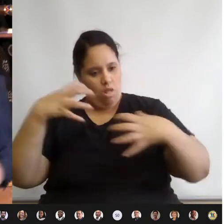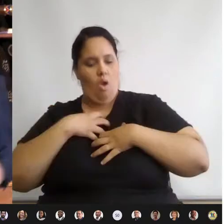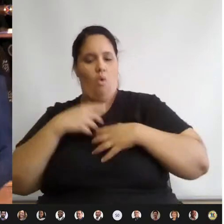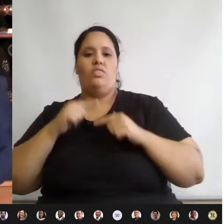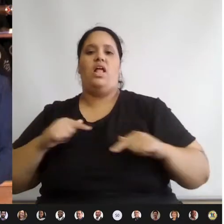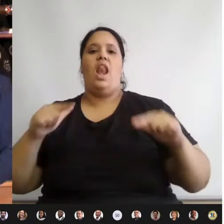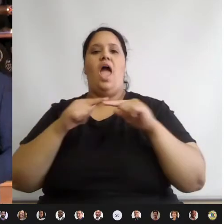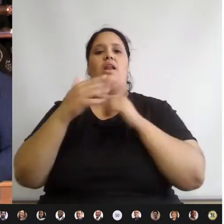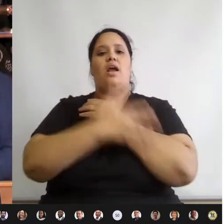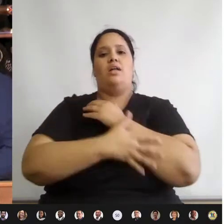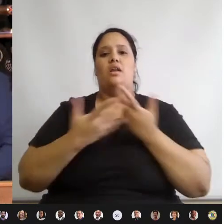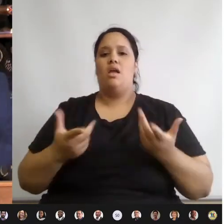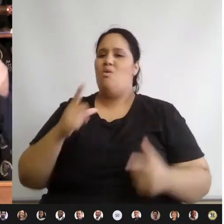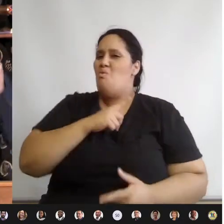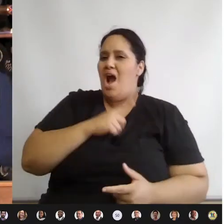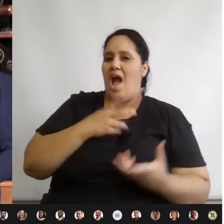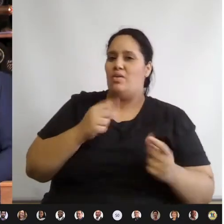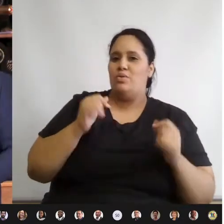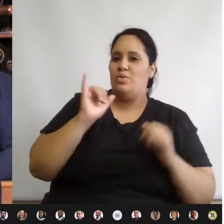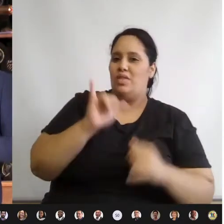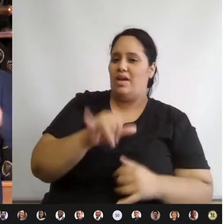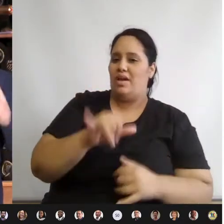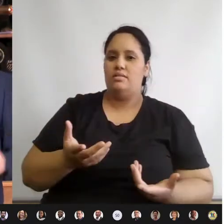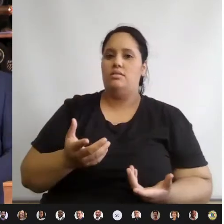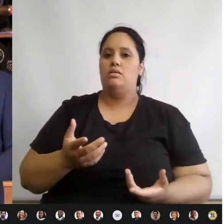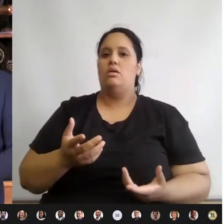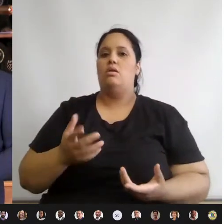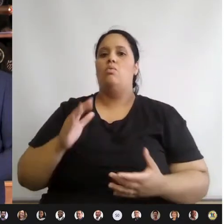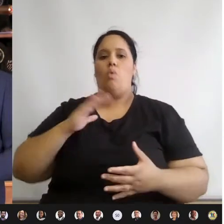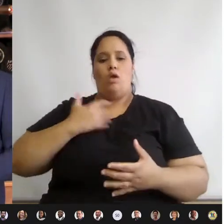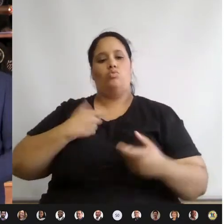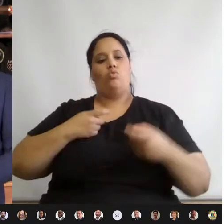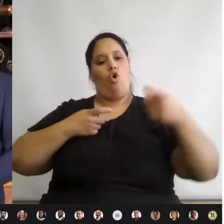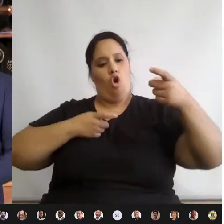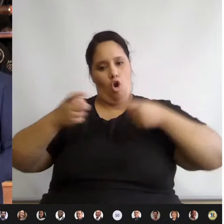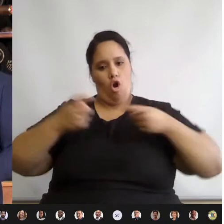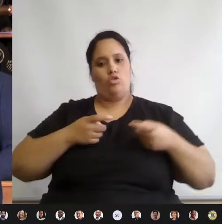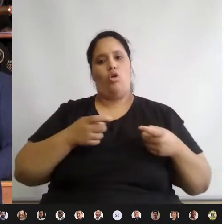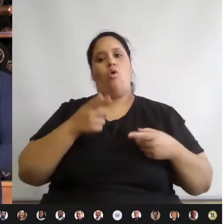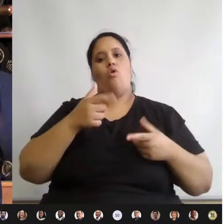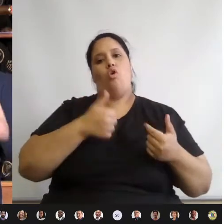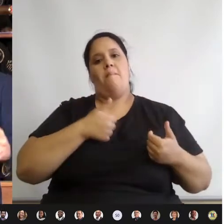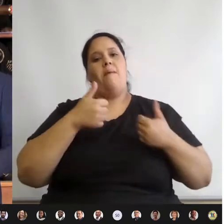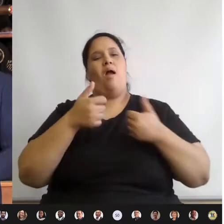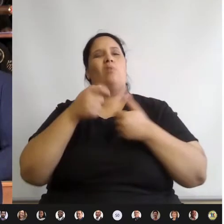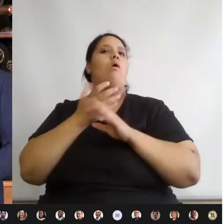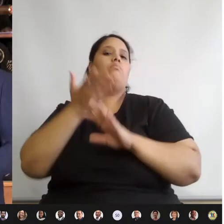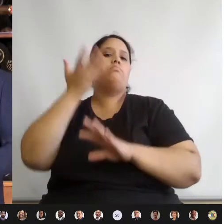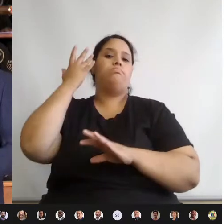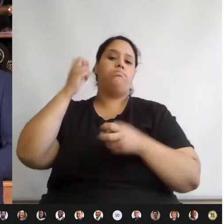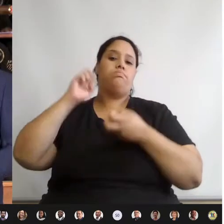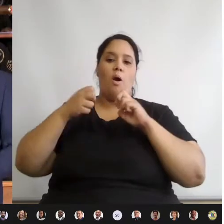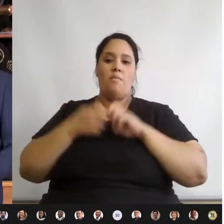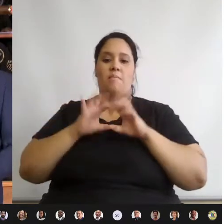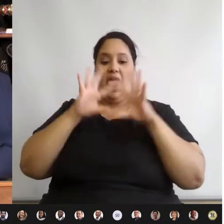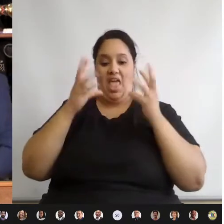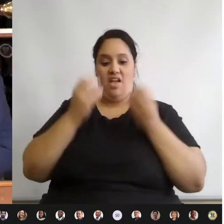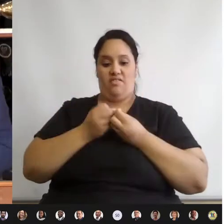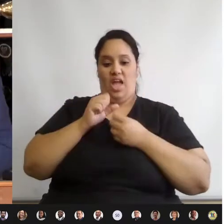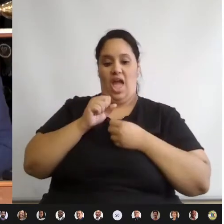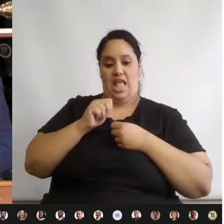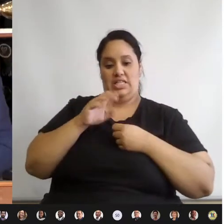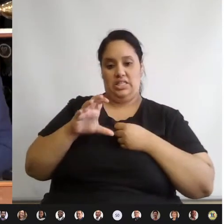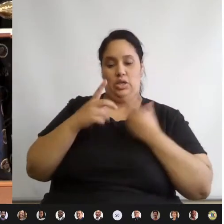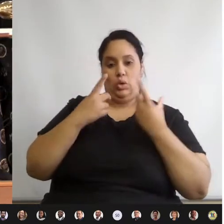Why do they do that? It is so that they can control it and go back to the age-old problem that everything the ANC